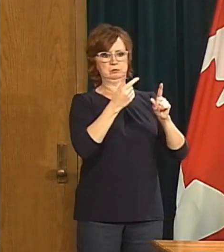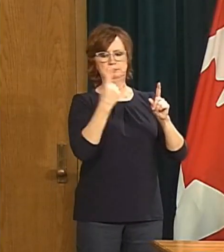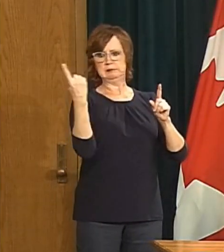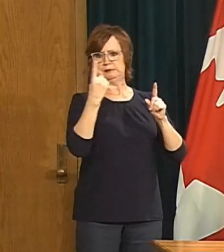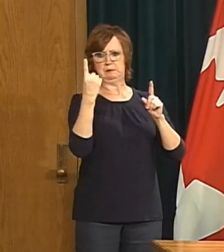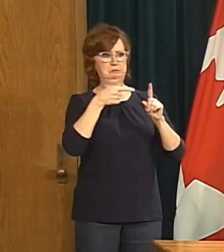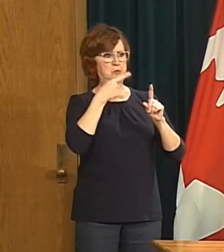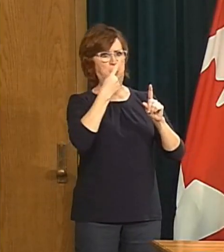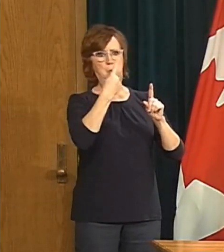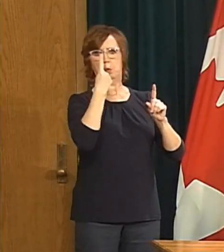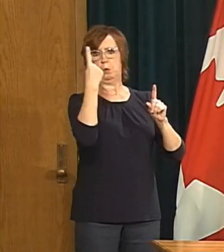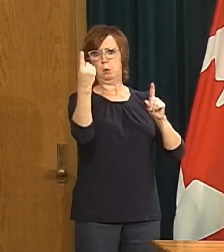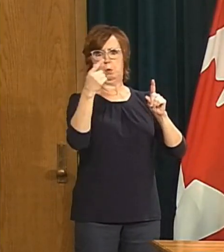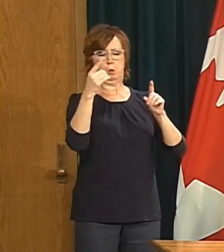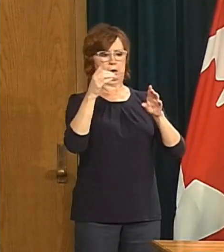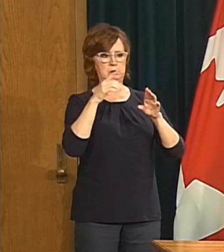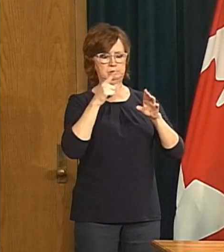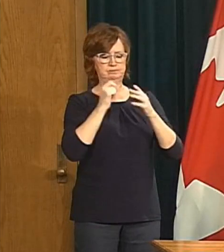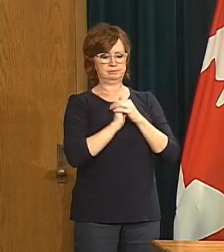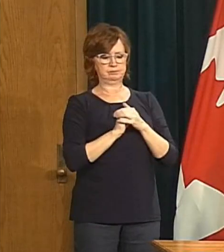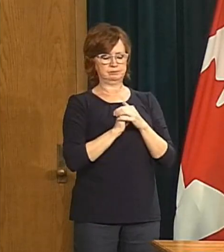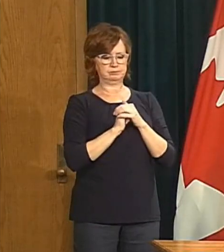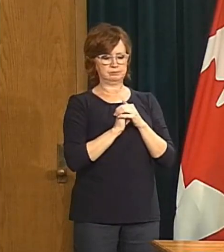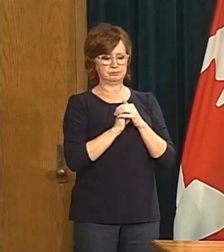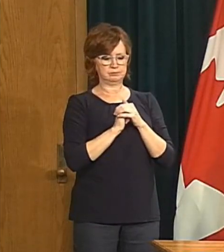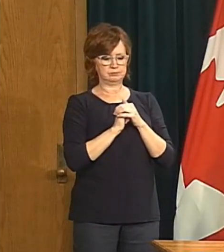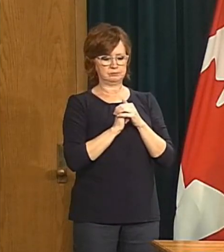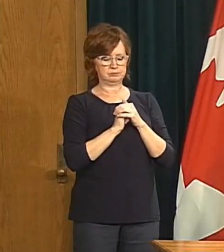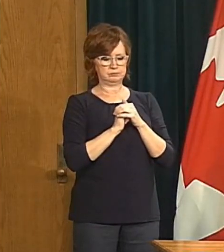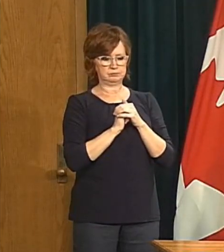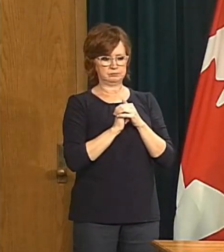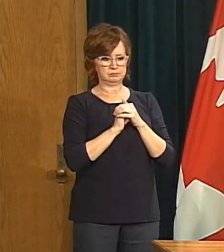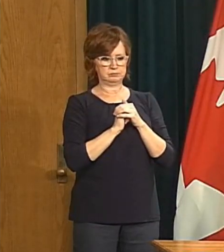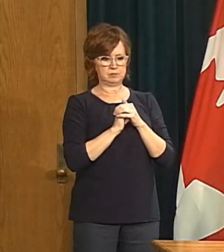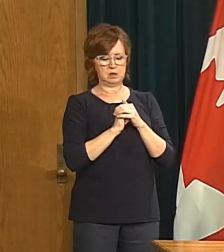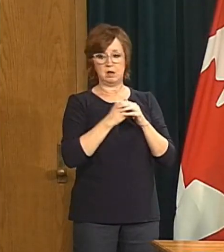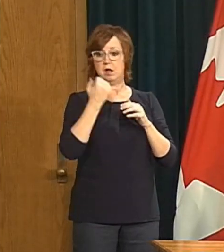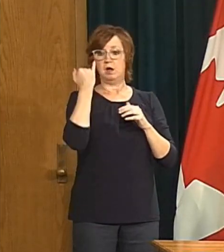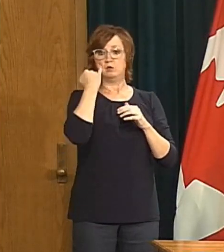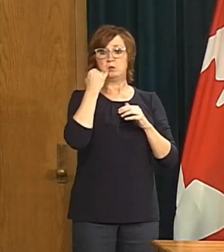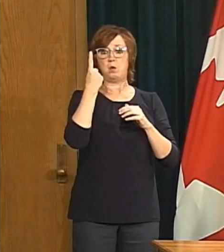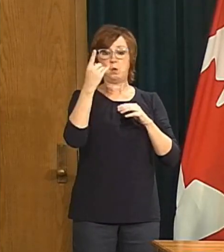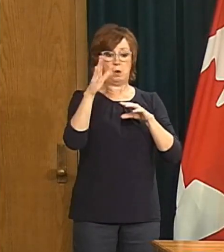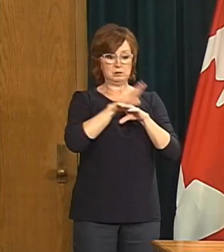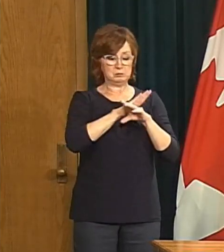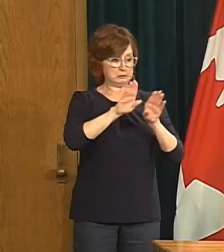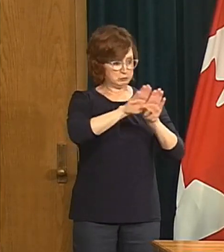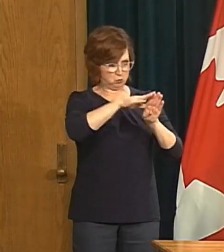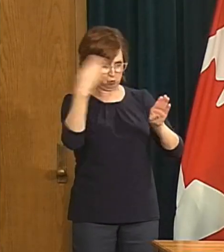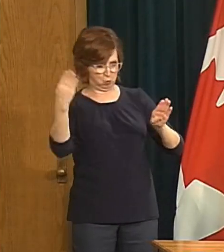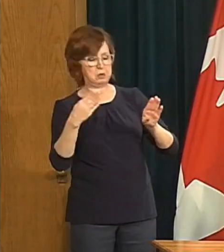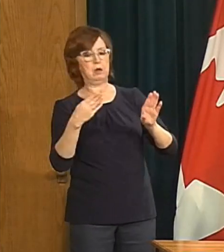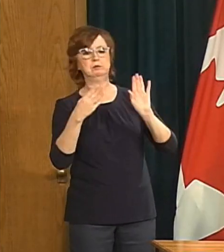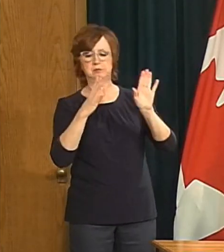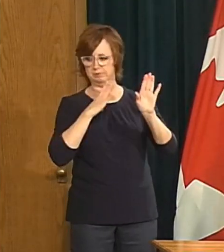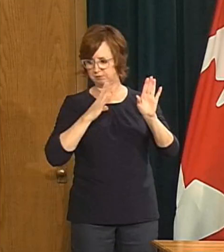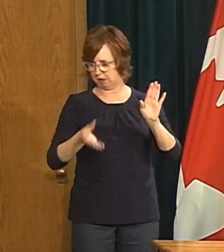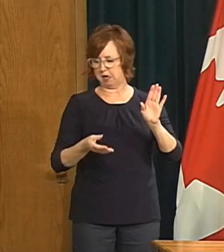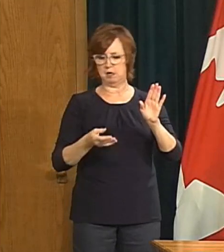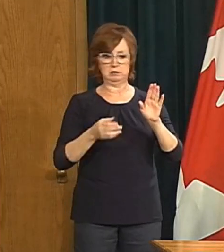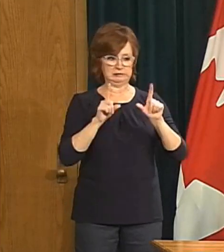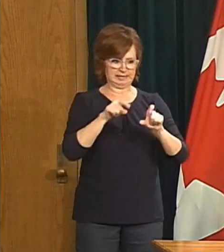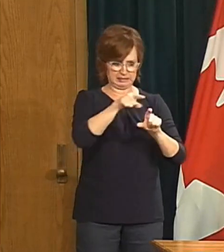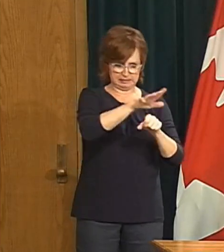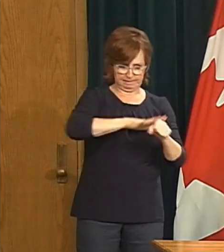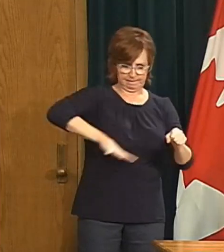certain businesses reopening with certain change criteria. Again, I have to stress that even if we go back to work, it will not